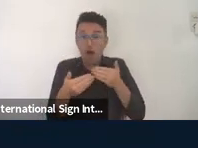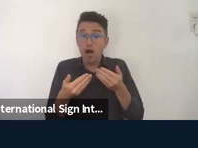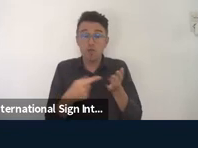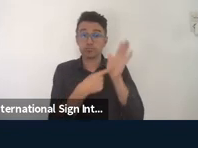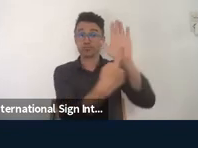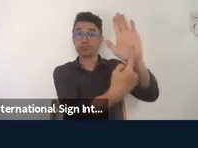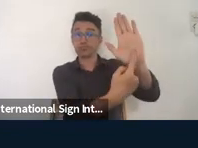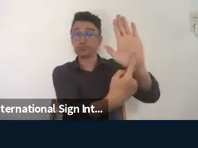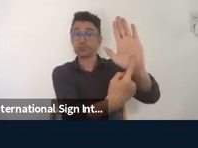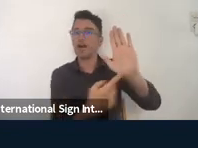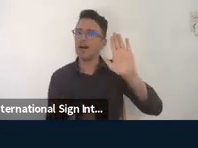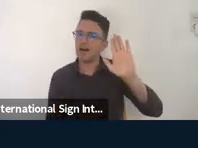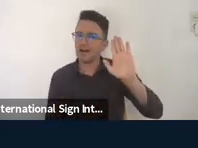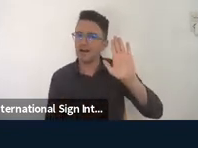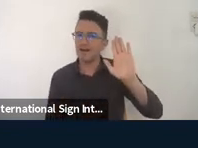our differences.